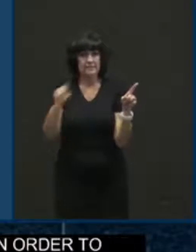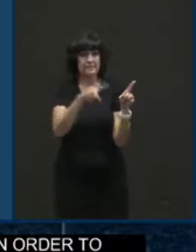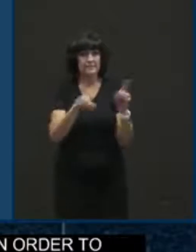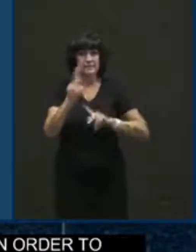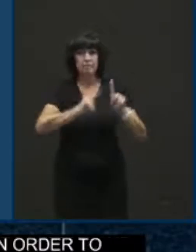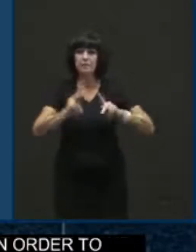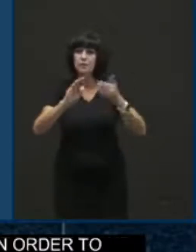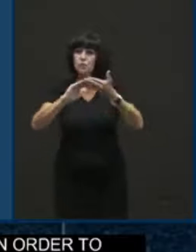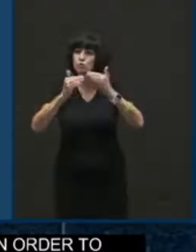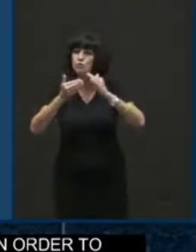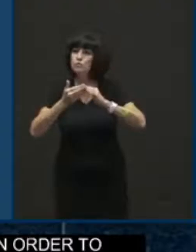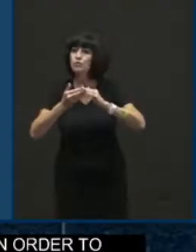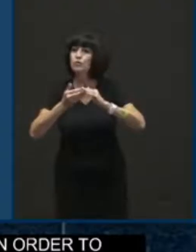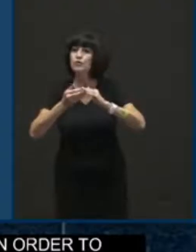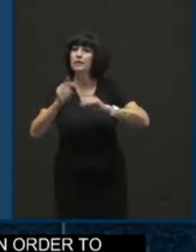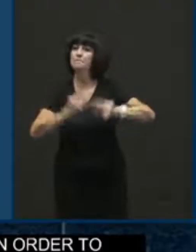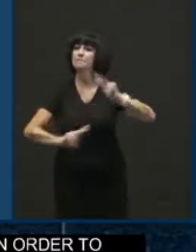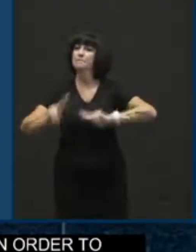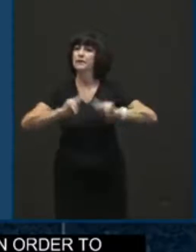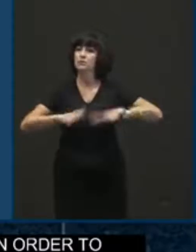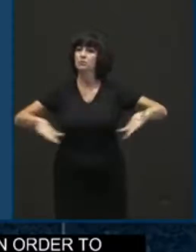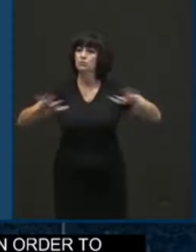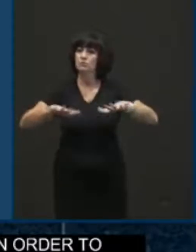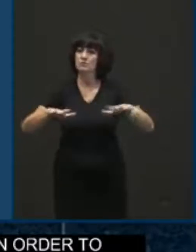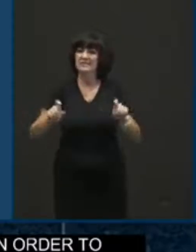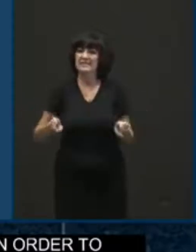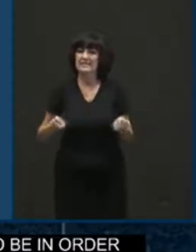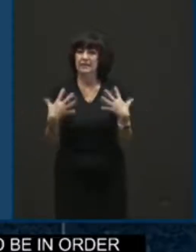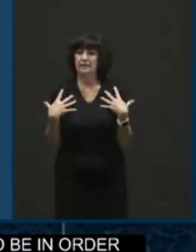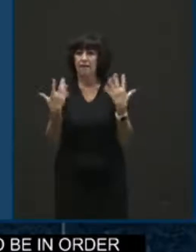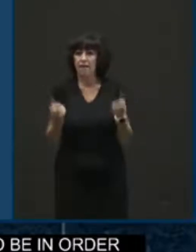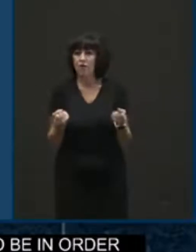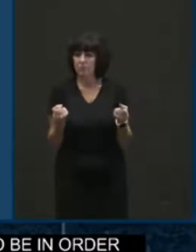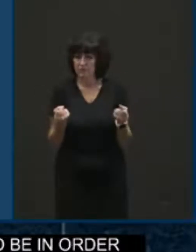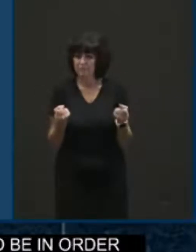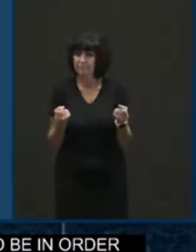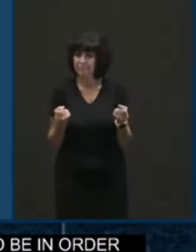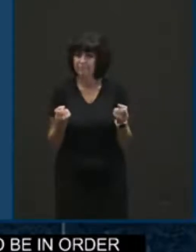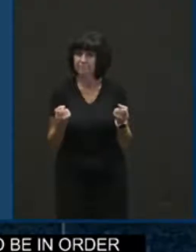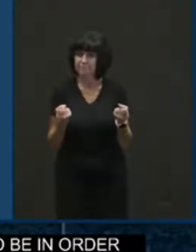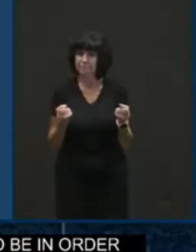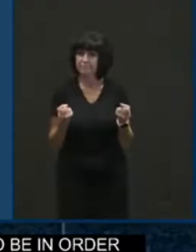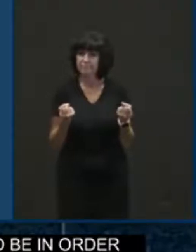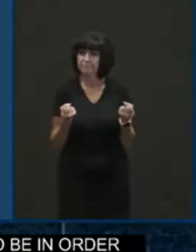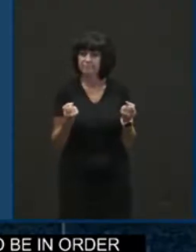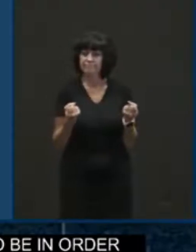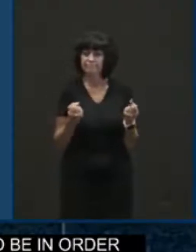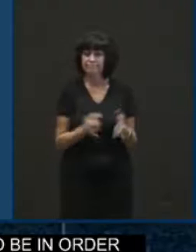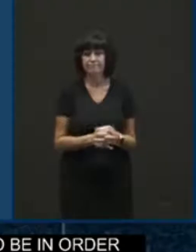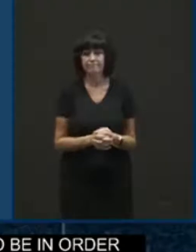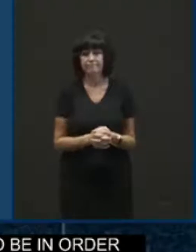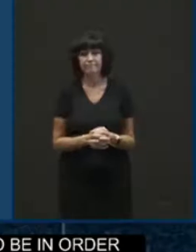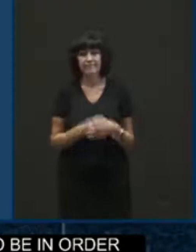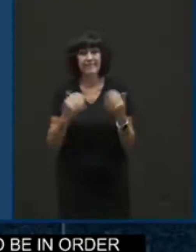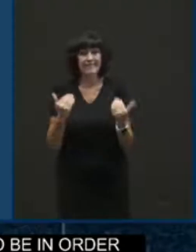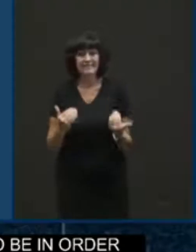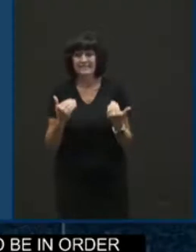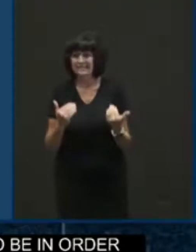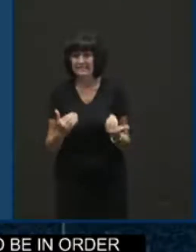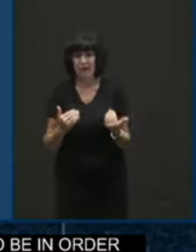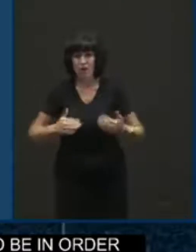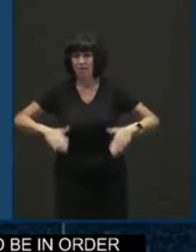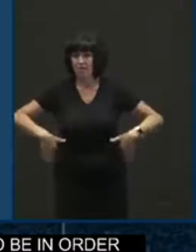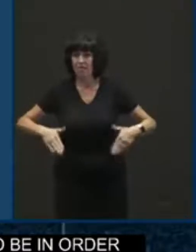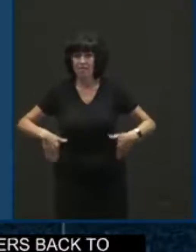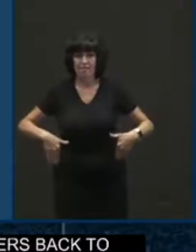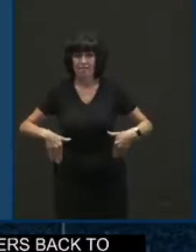to be, in order to make it safe to bring students in greater numbers back to the classrooms and more workers back to